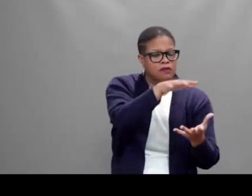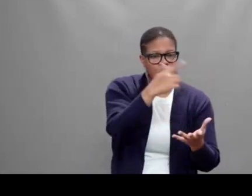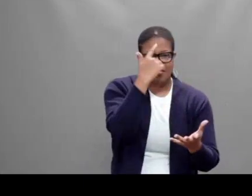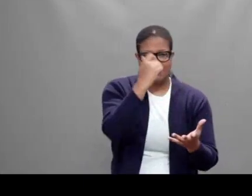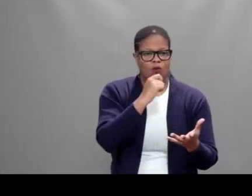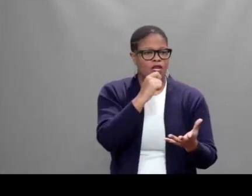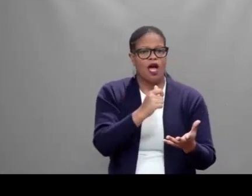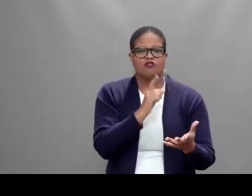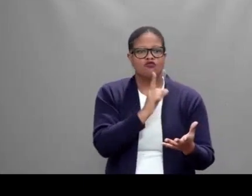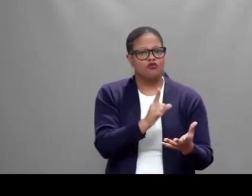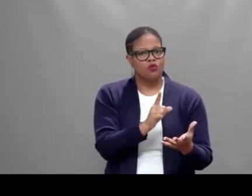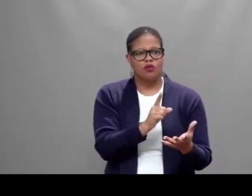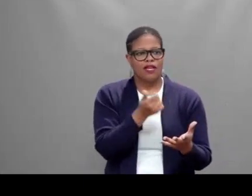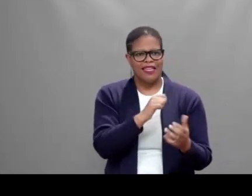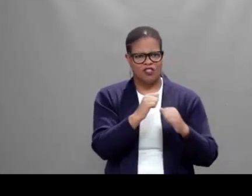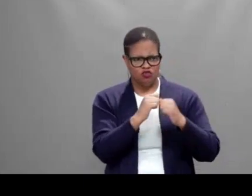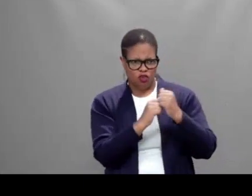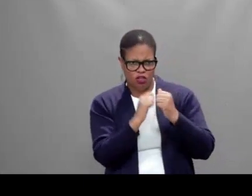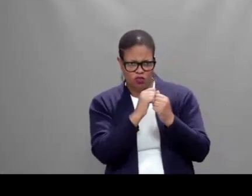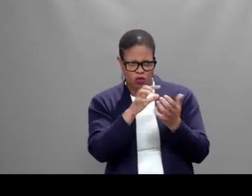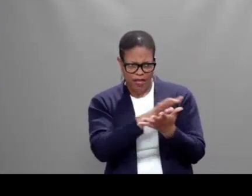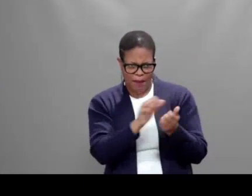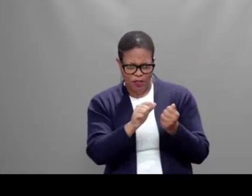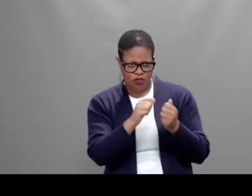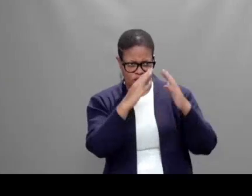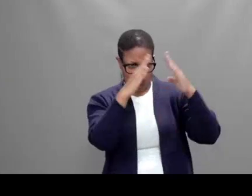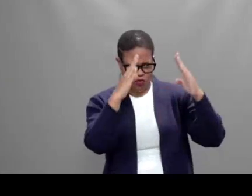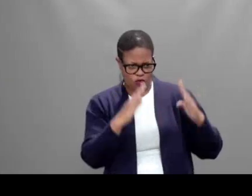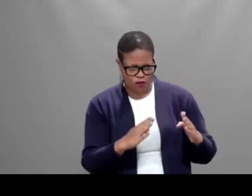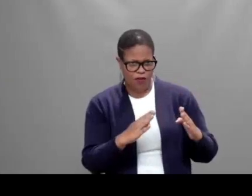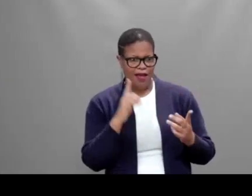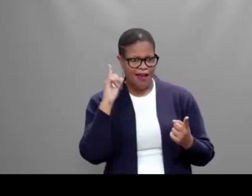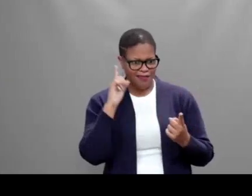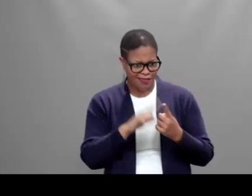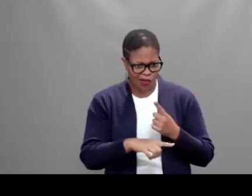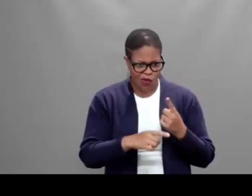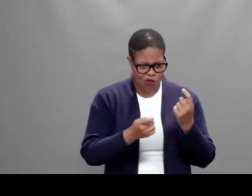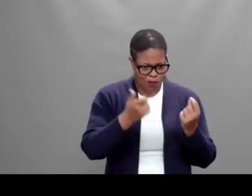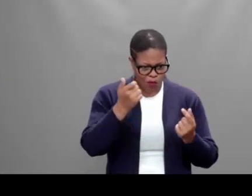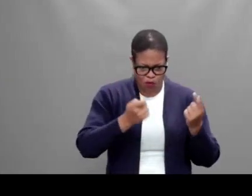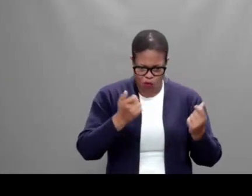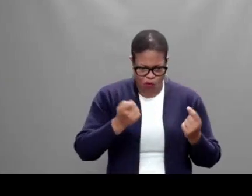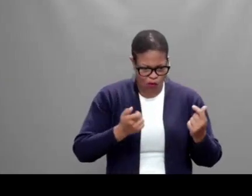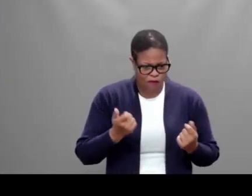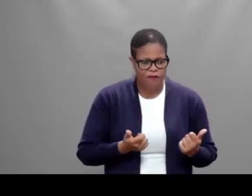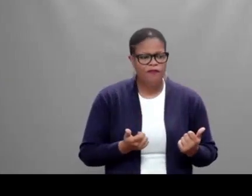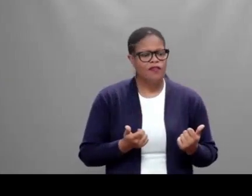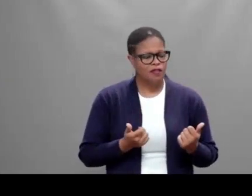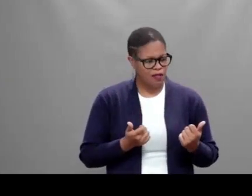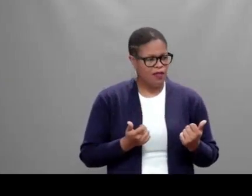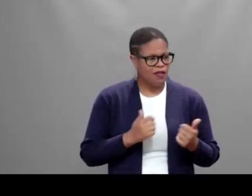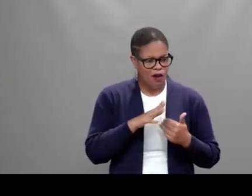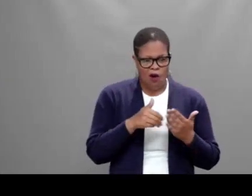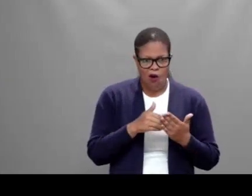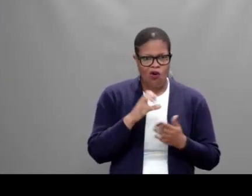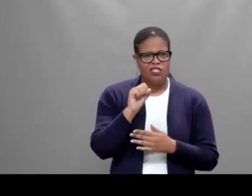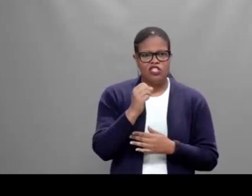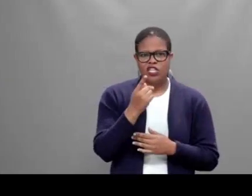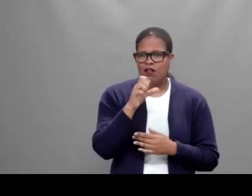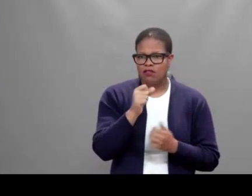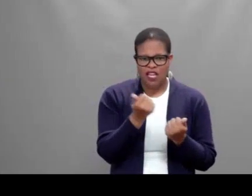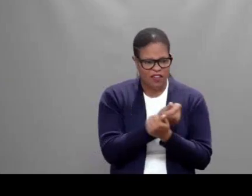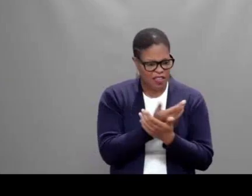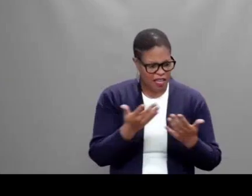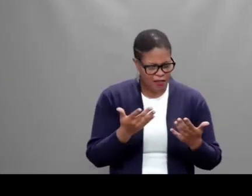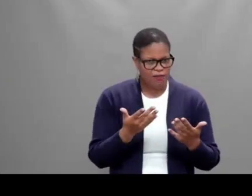weren't sure if there was any structural damage to the roof until they removed, all the shingles and